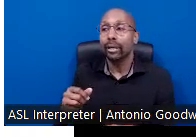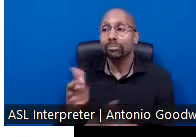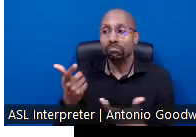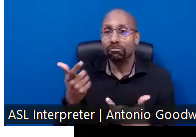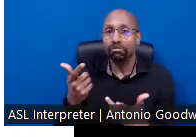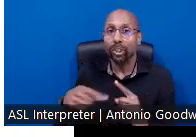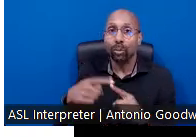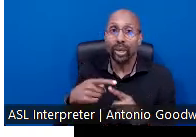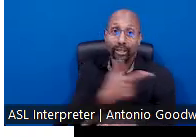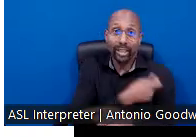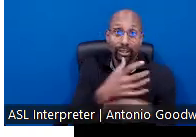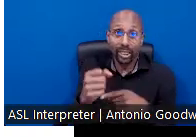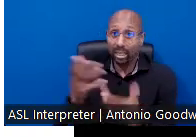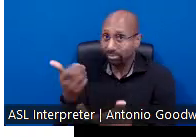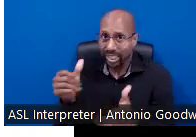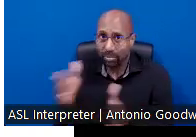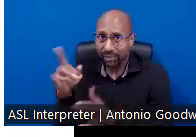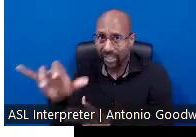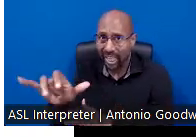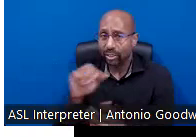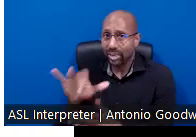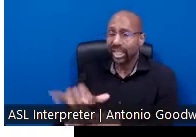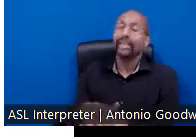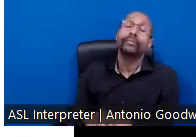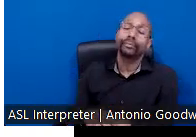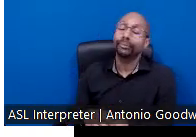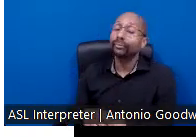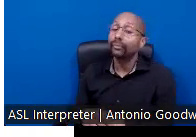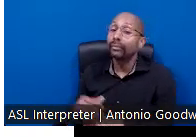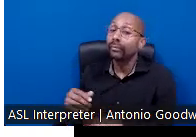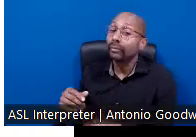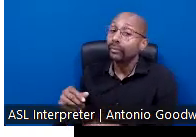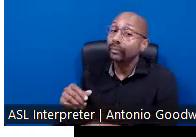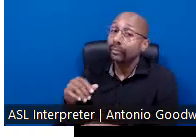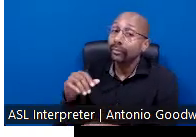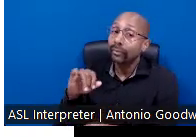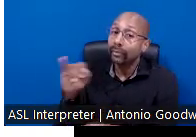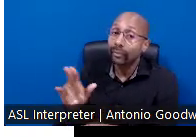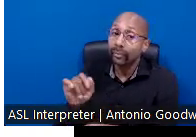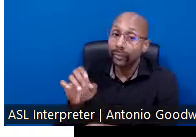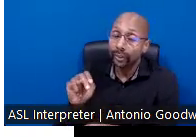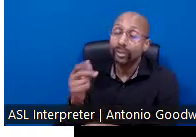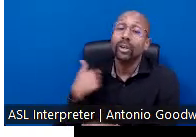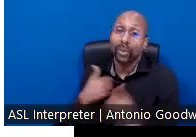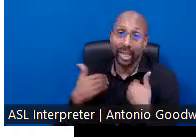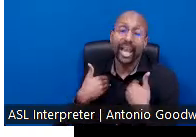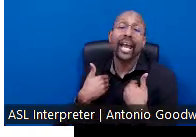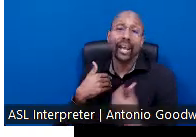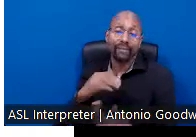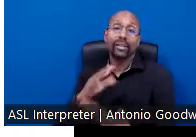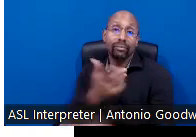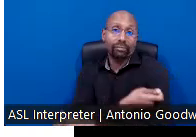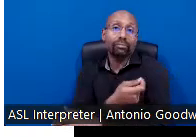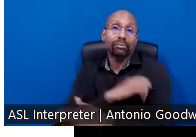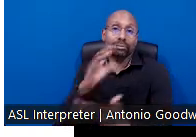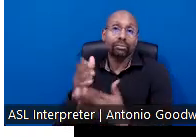the immediate, so that vaccine supply, while we have it until the end of summer, there's still going to be no ask